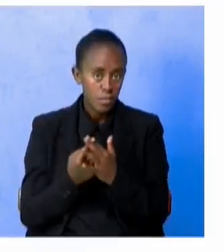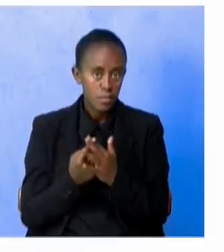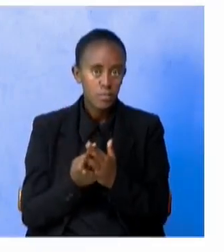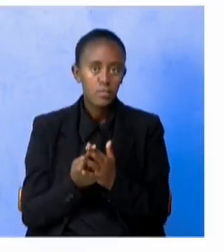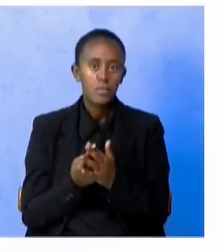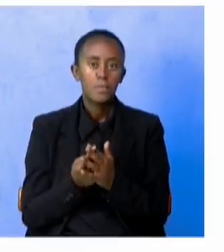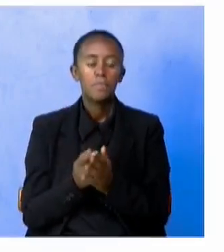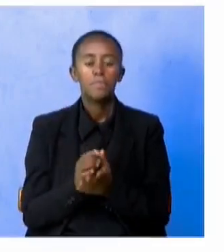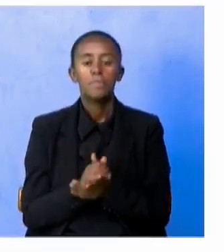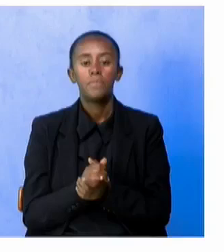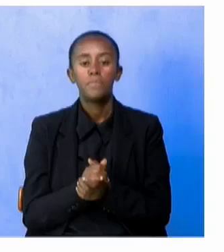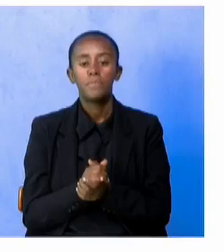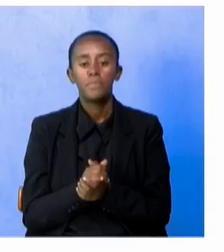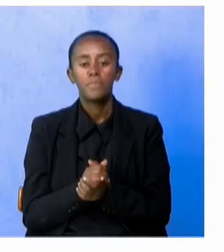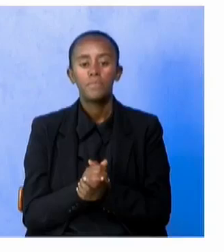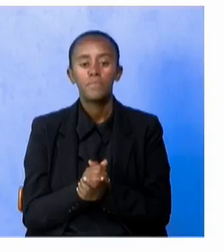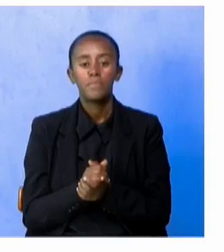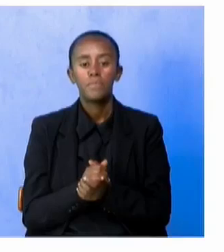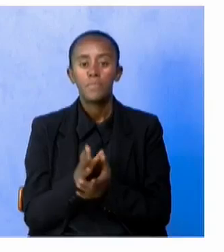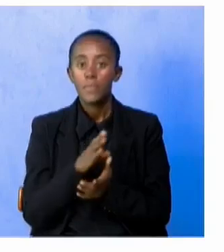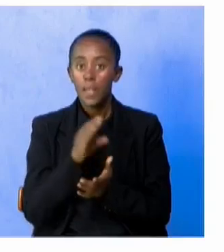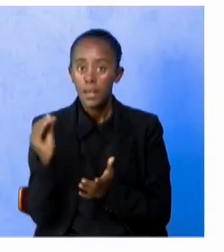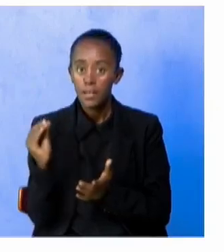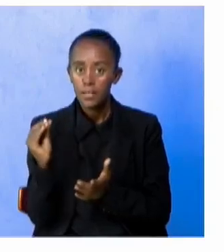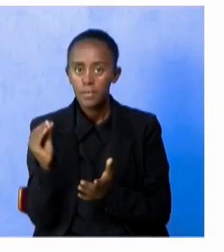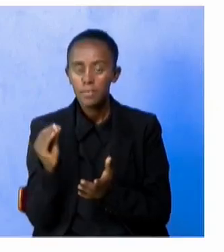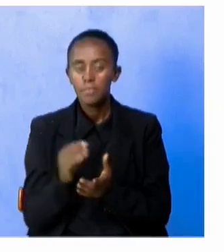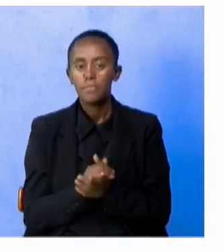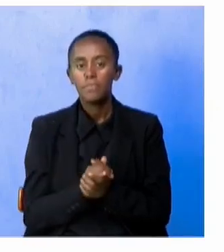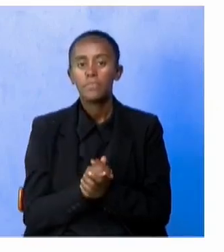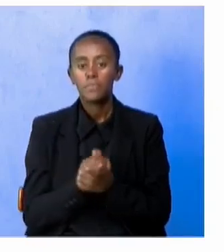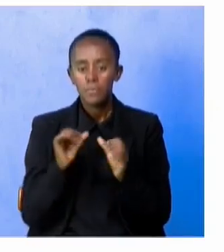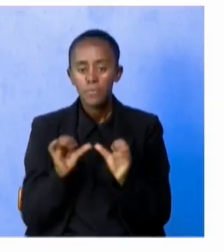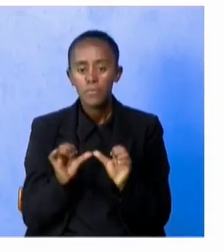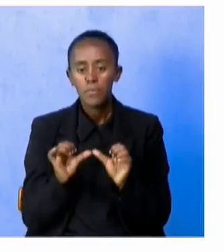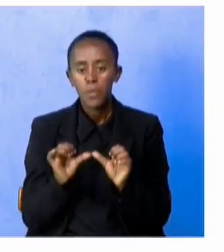and continue